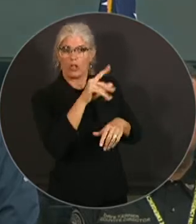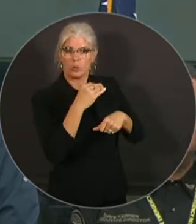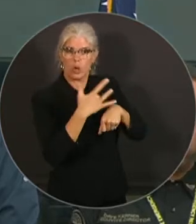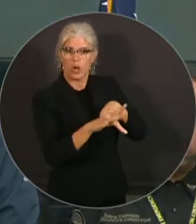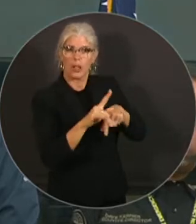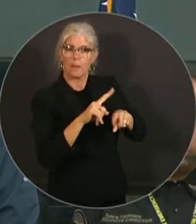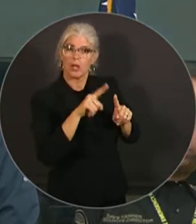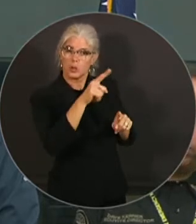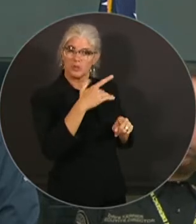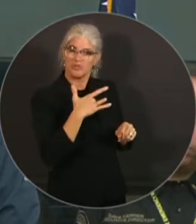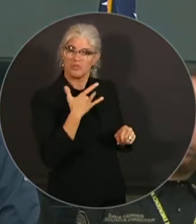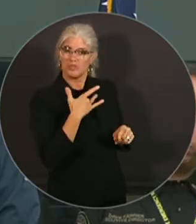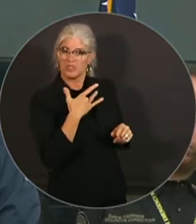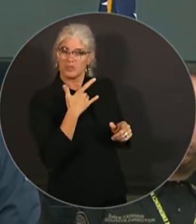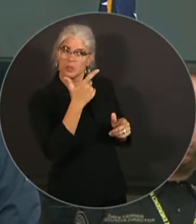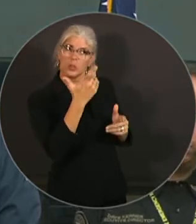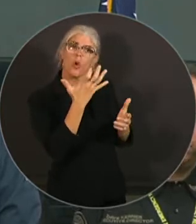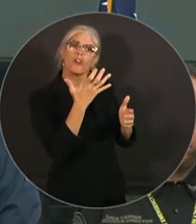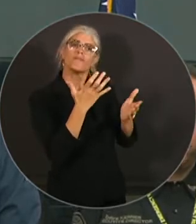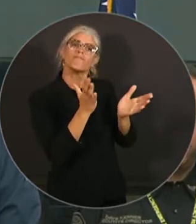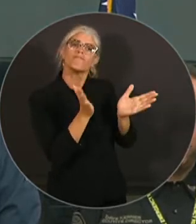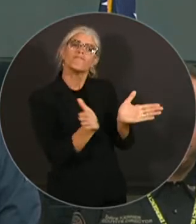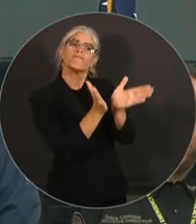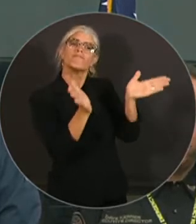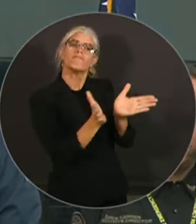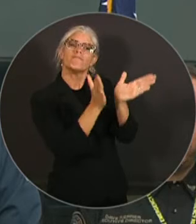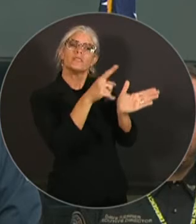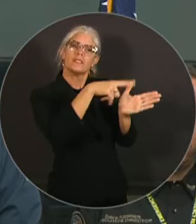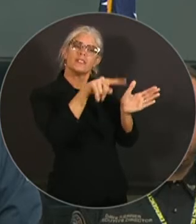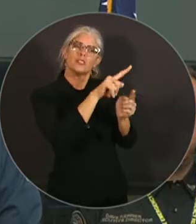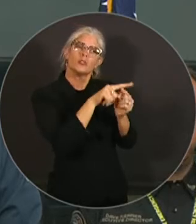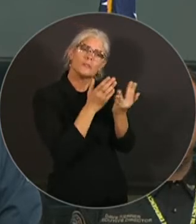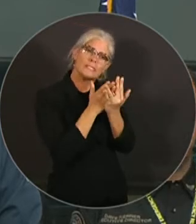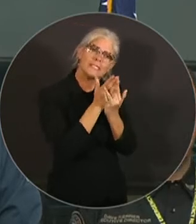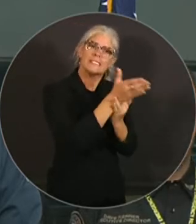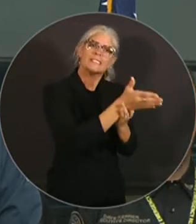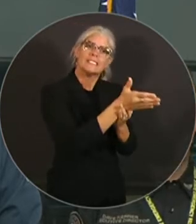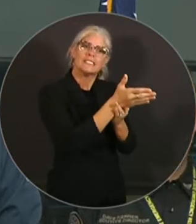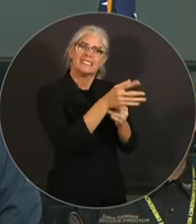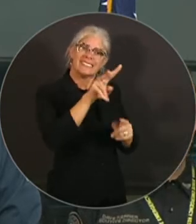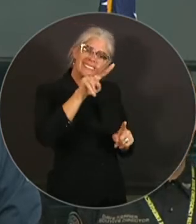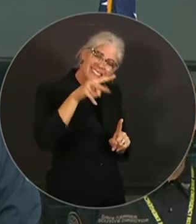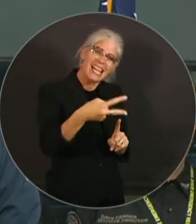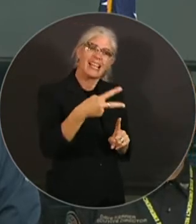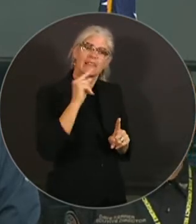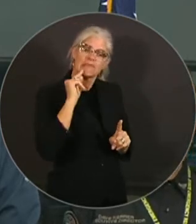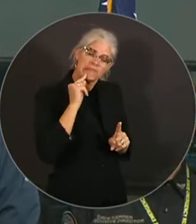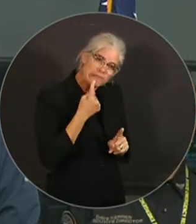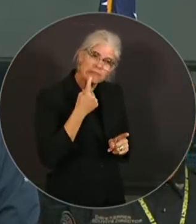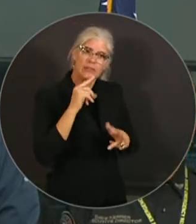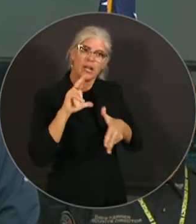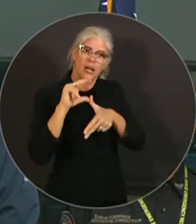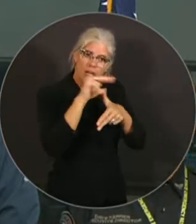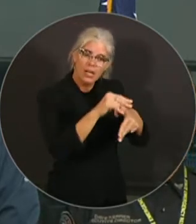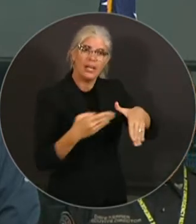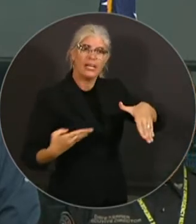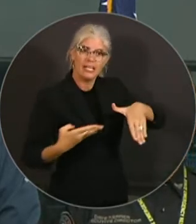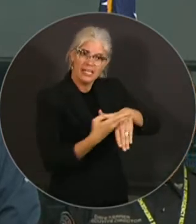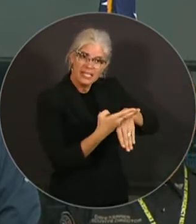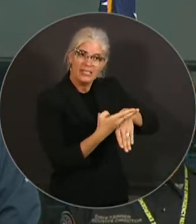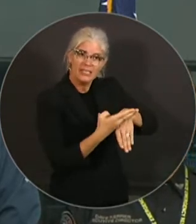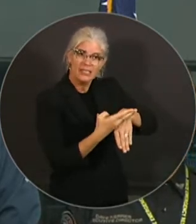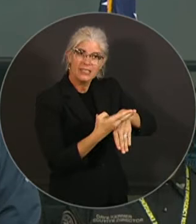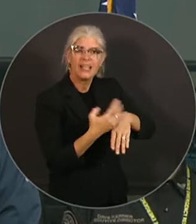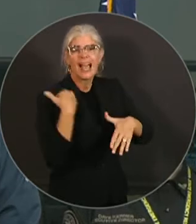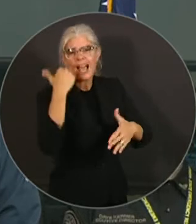industry that they can withstand a second major storm in such a short impact in terms of, I mean, is it too early to say what this I think it's